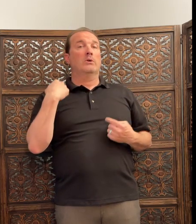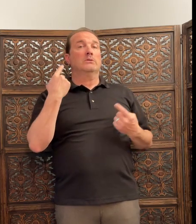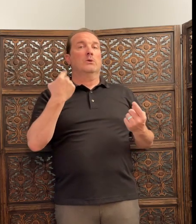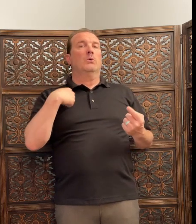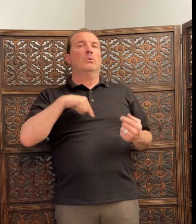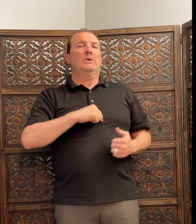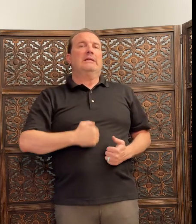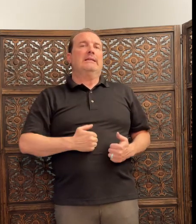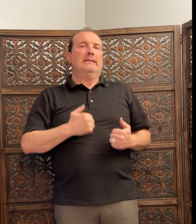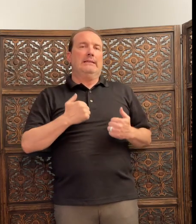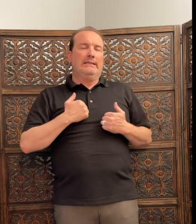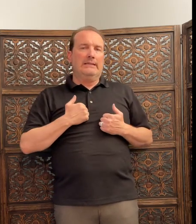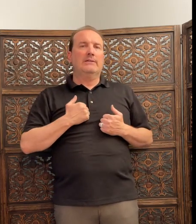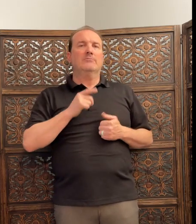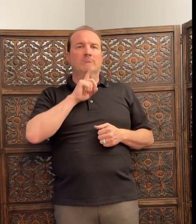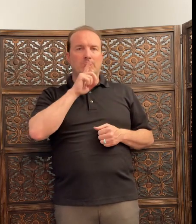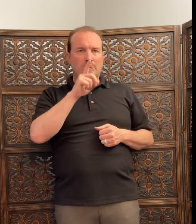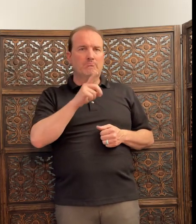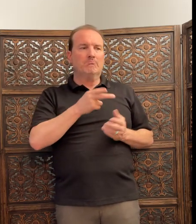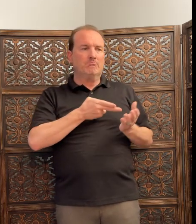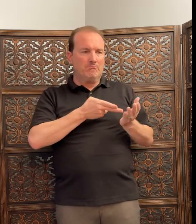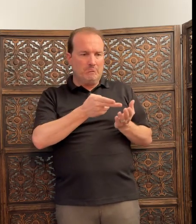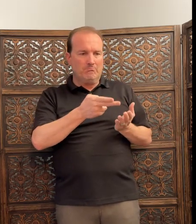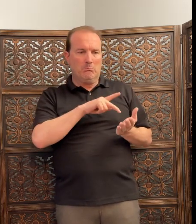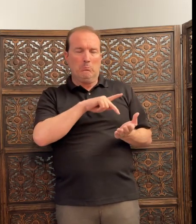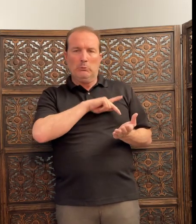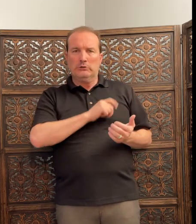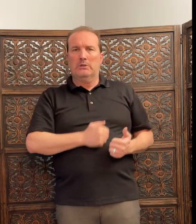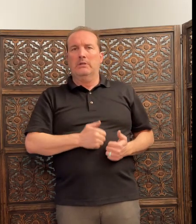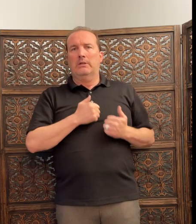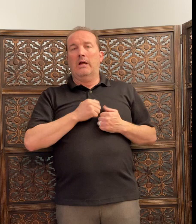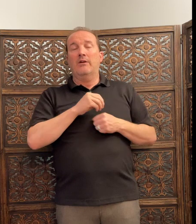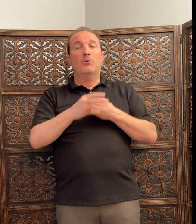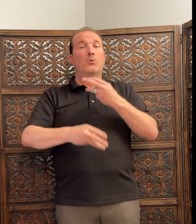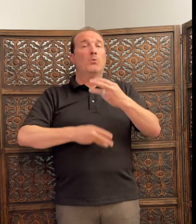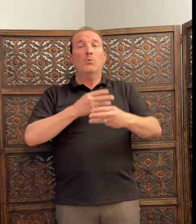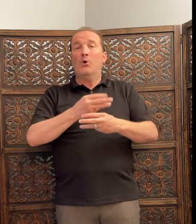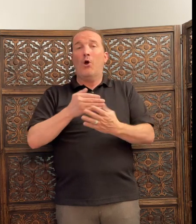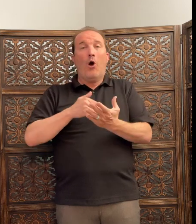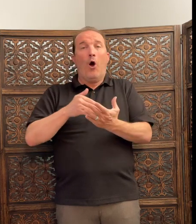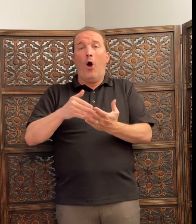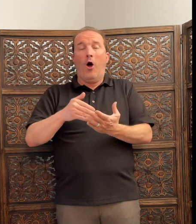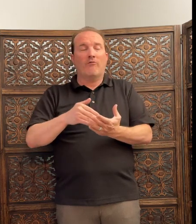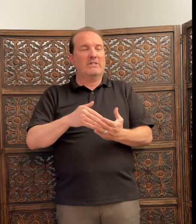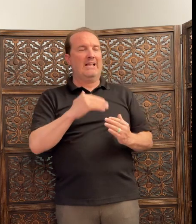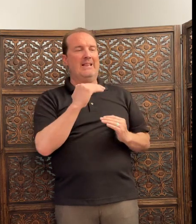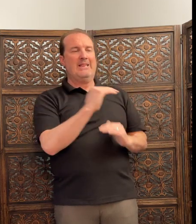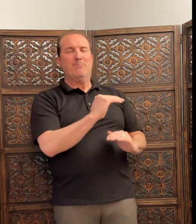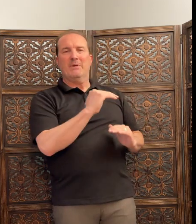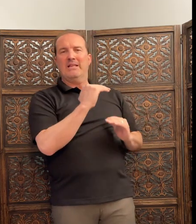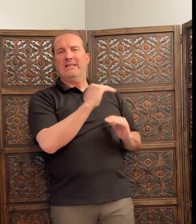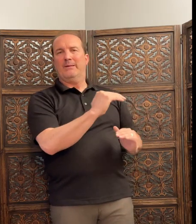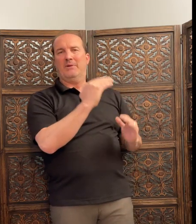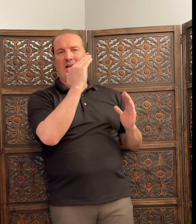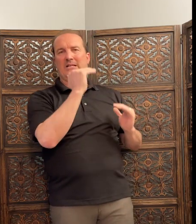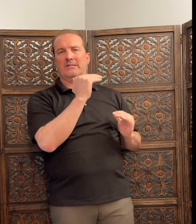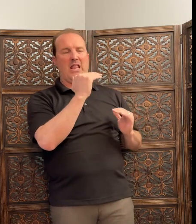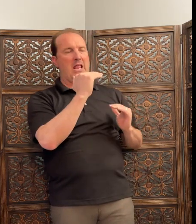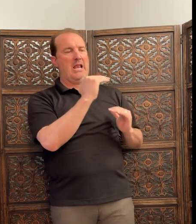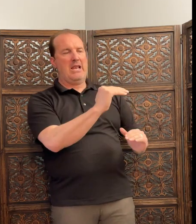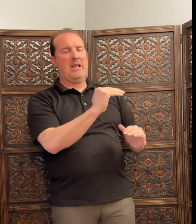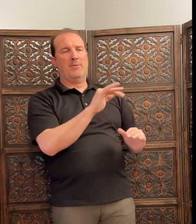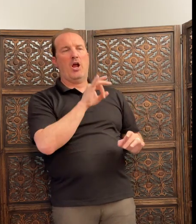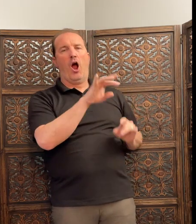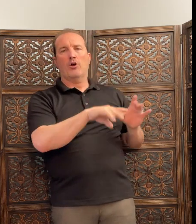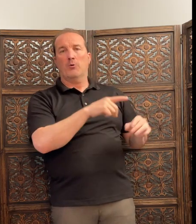Today and always, we have lived genuine, authentic, and personal lives in the world that often seeks to limit the